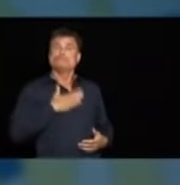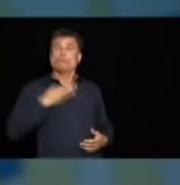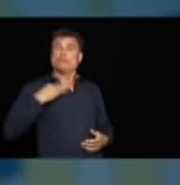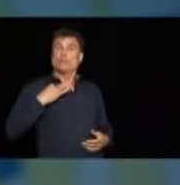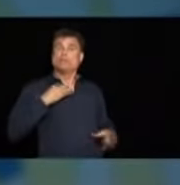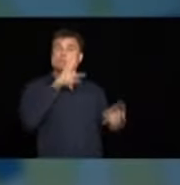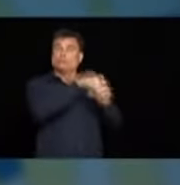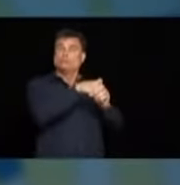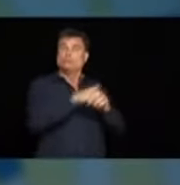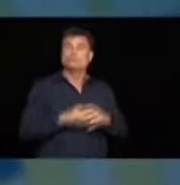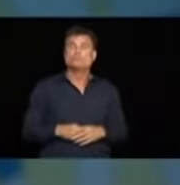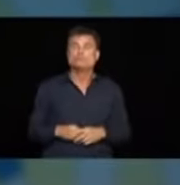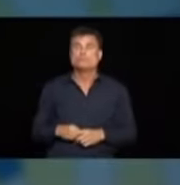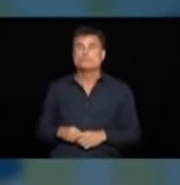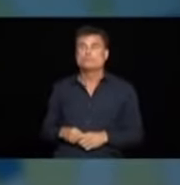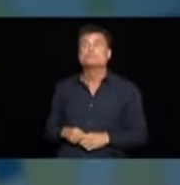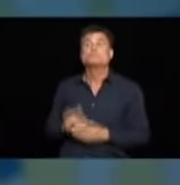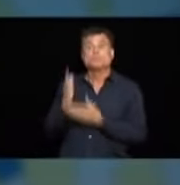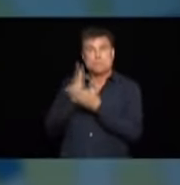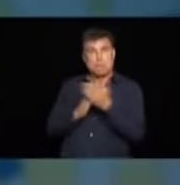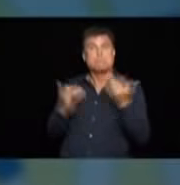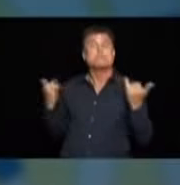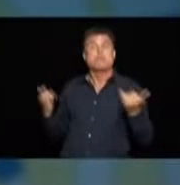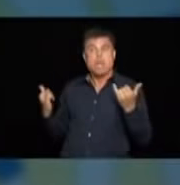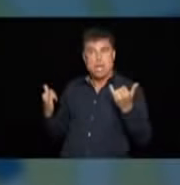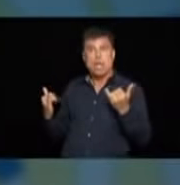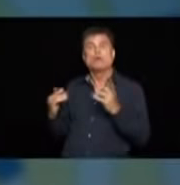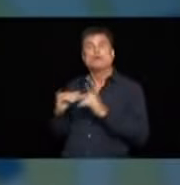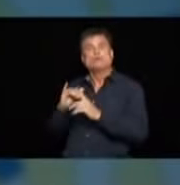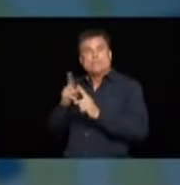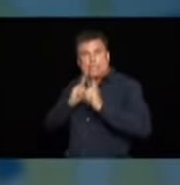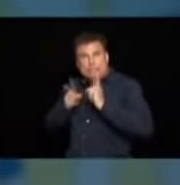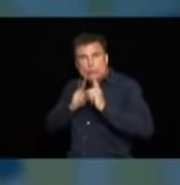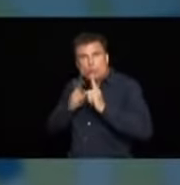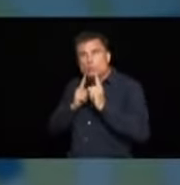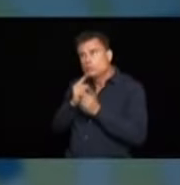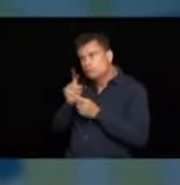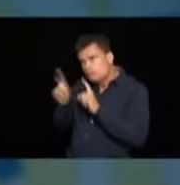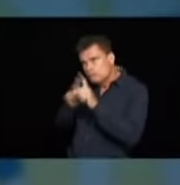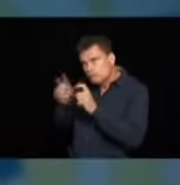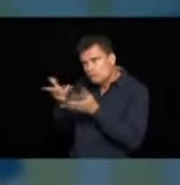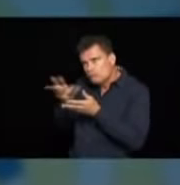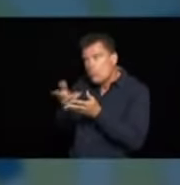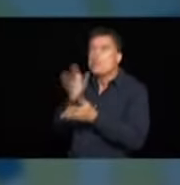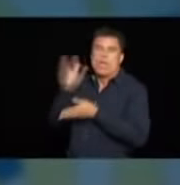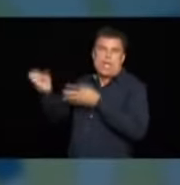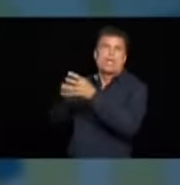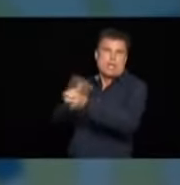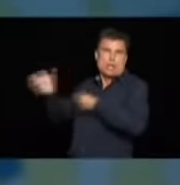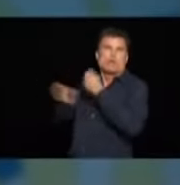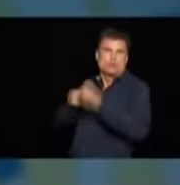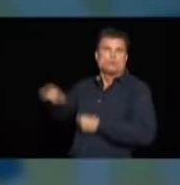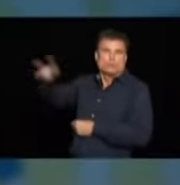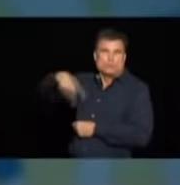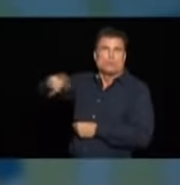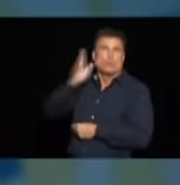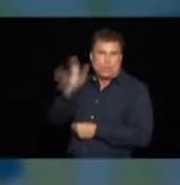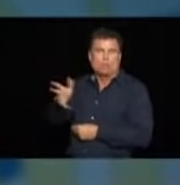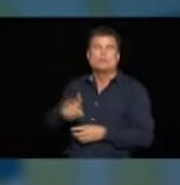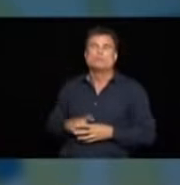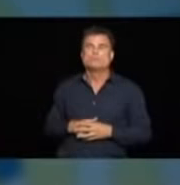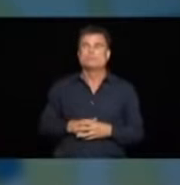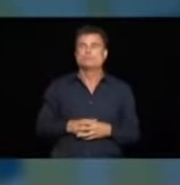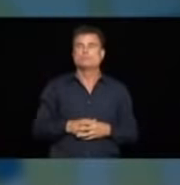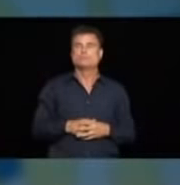qualifications. A significant number have already been hired. Others are at the interview stage. That is proceeding, and we will be meeting those targets in terms